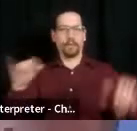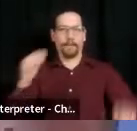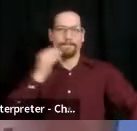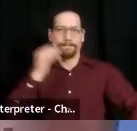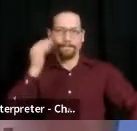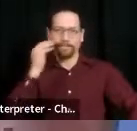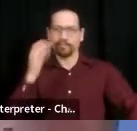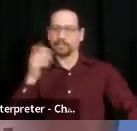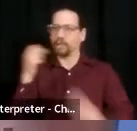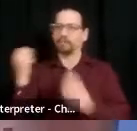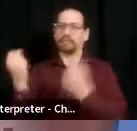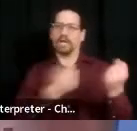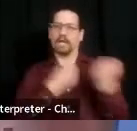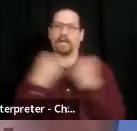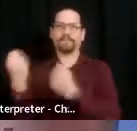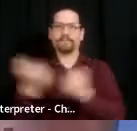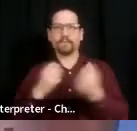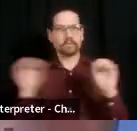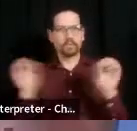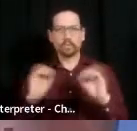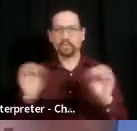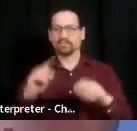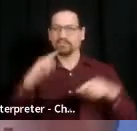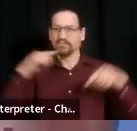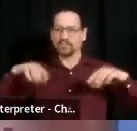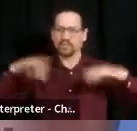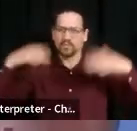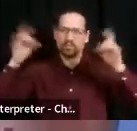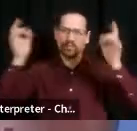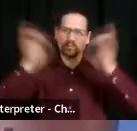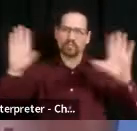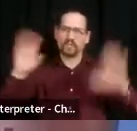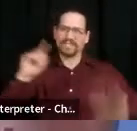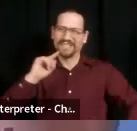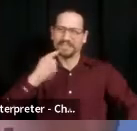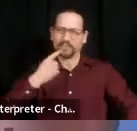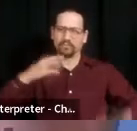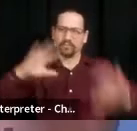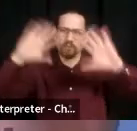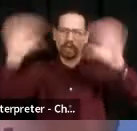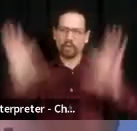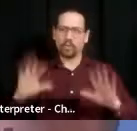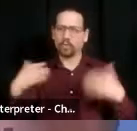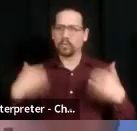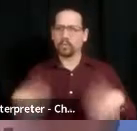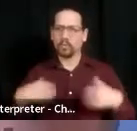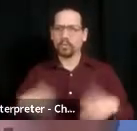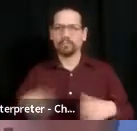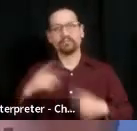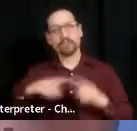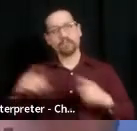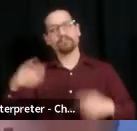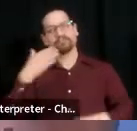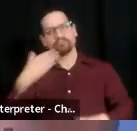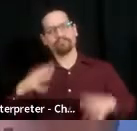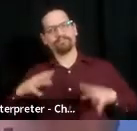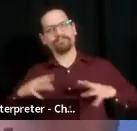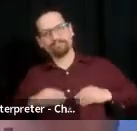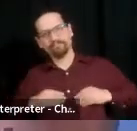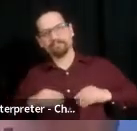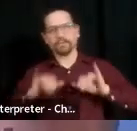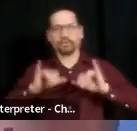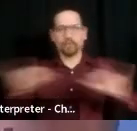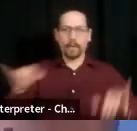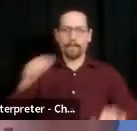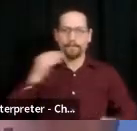as I said yesterday, and you've taken it that way, and we're going to be so much better off making sure that the safety of the state of Rhode Island,